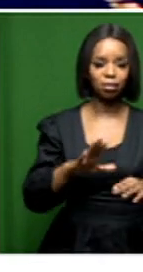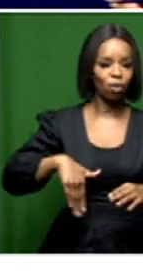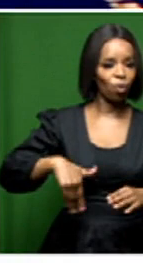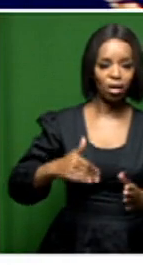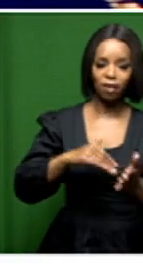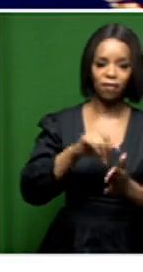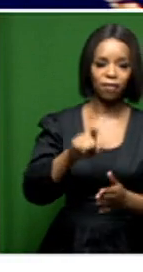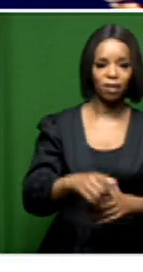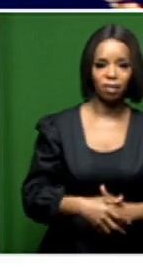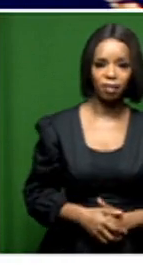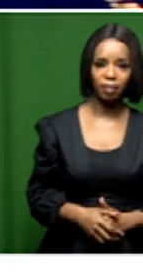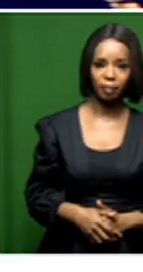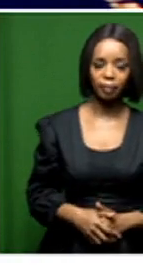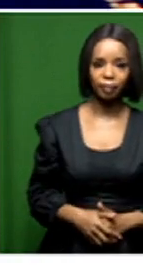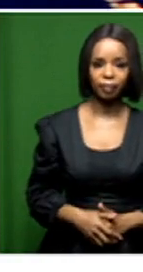the pandemic.